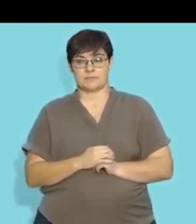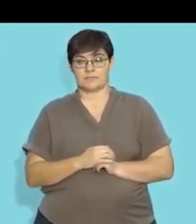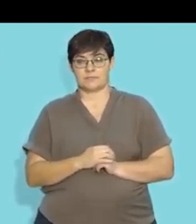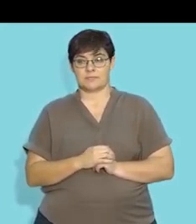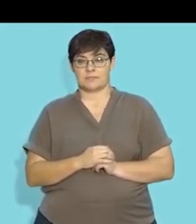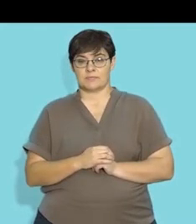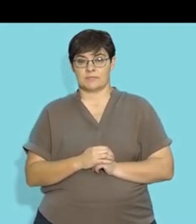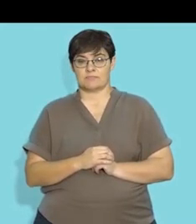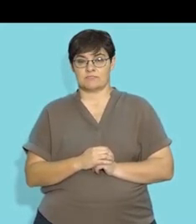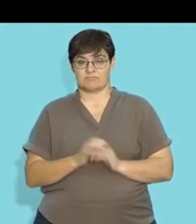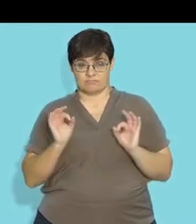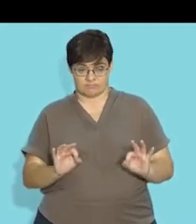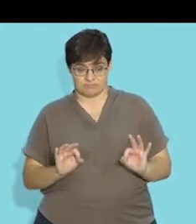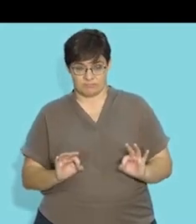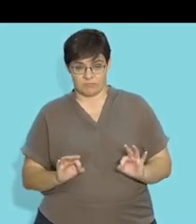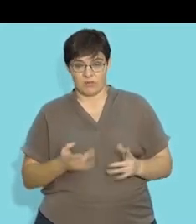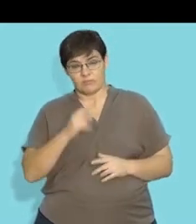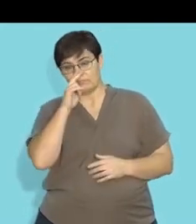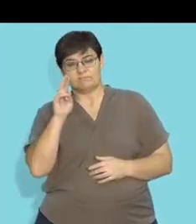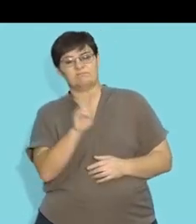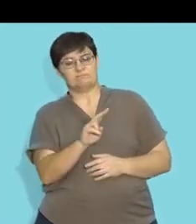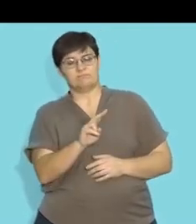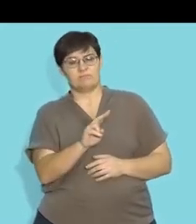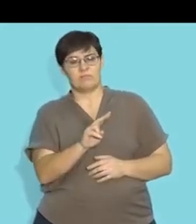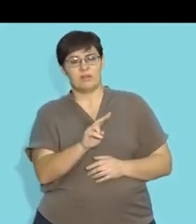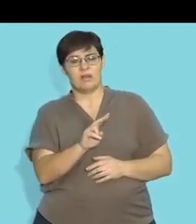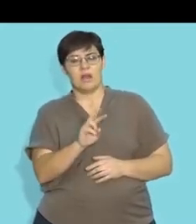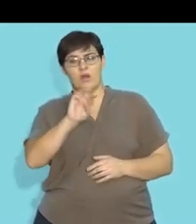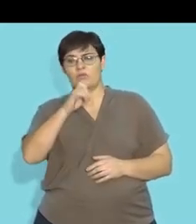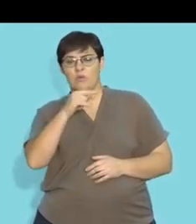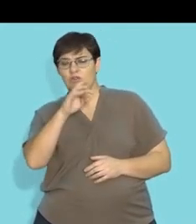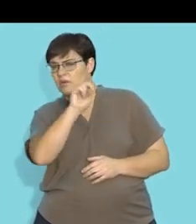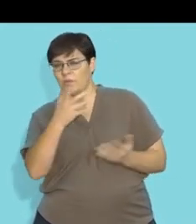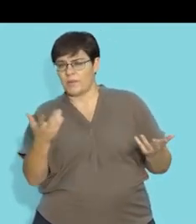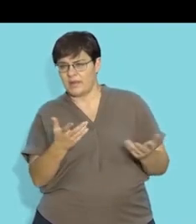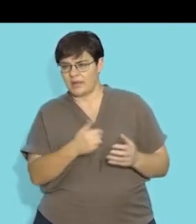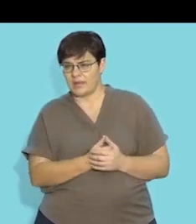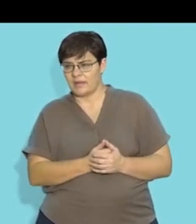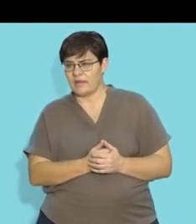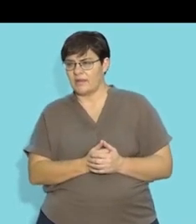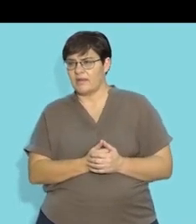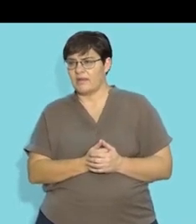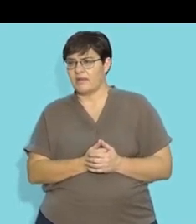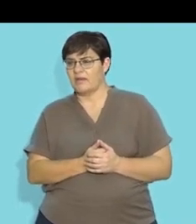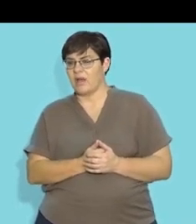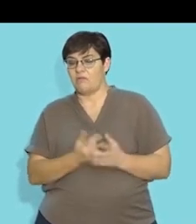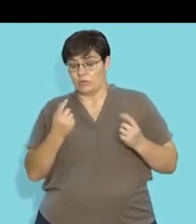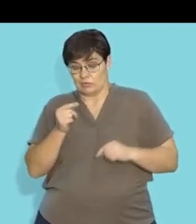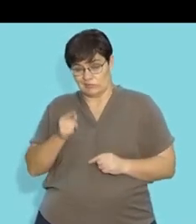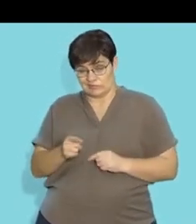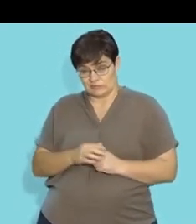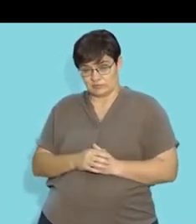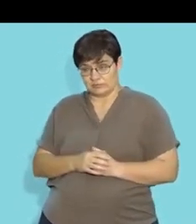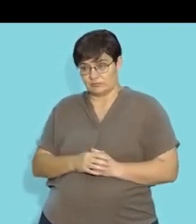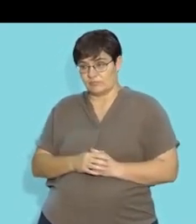39 if you round to decimal place. Are we together? So if you look at this, where's this regression? Let's look at our calculator again, because if we do that,